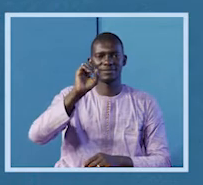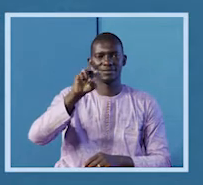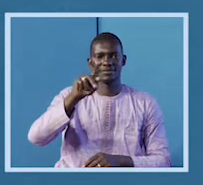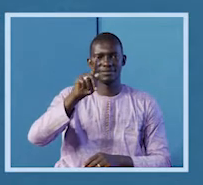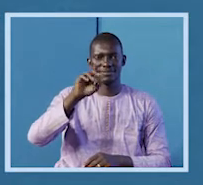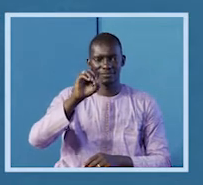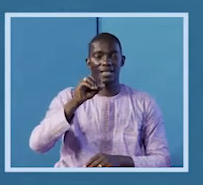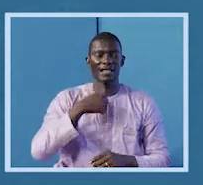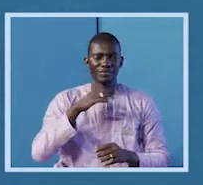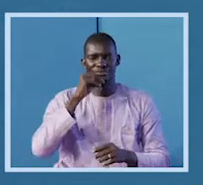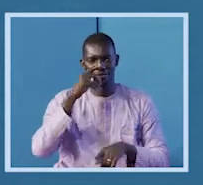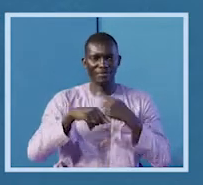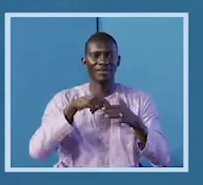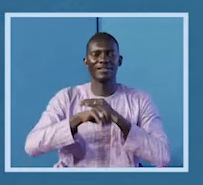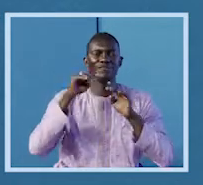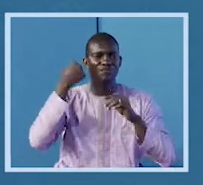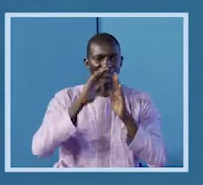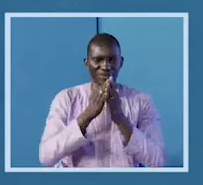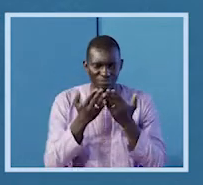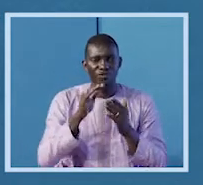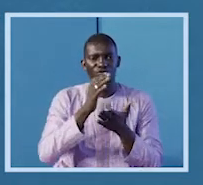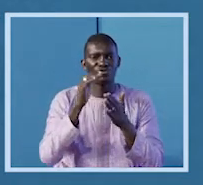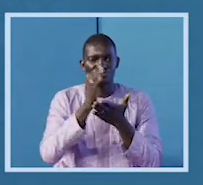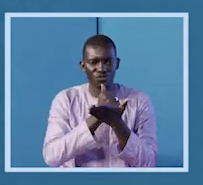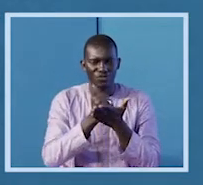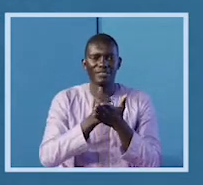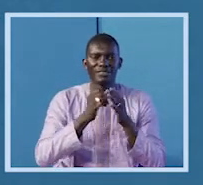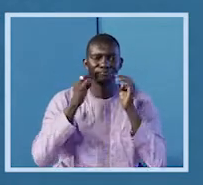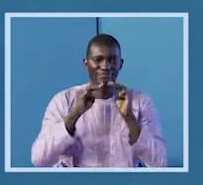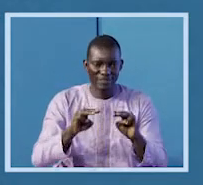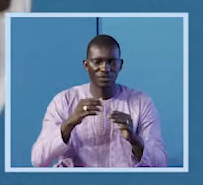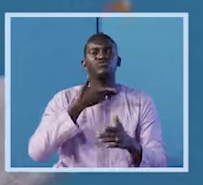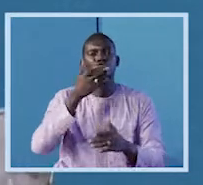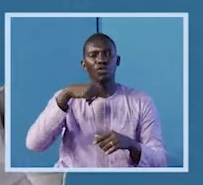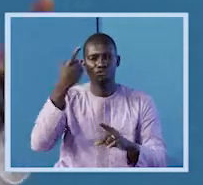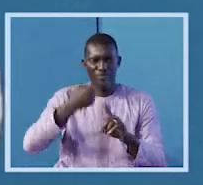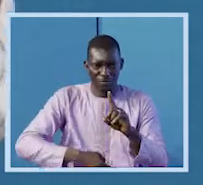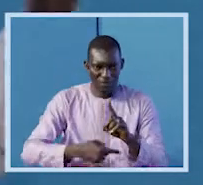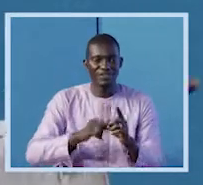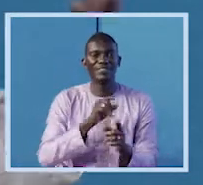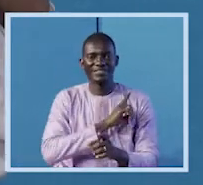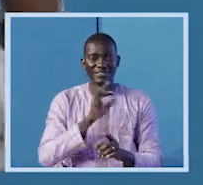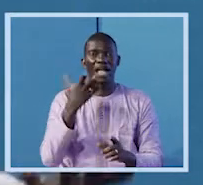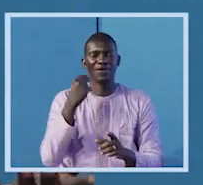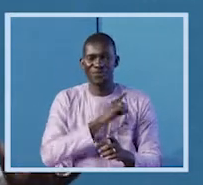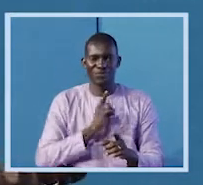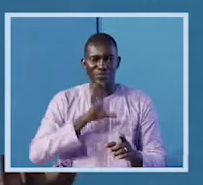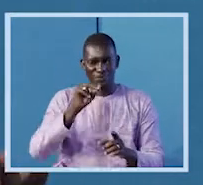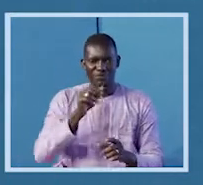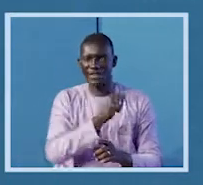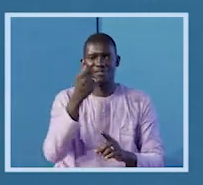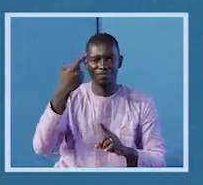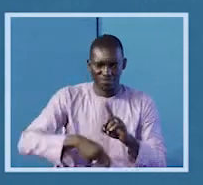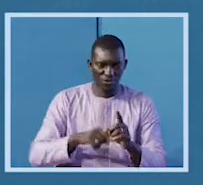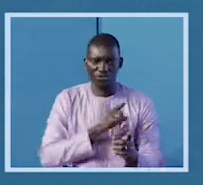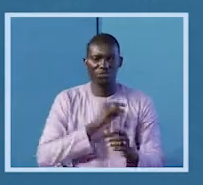social media platforms that this week we are taking a look at Youth of the Month, and we, of course, this is how we do it every month. We